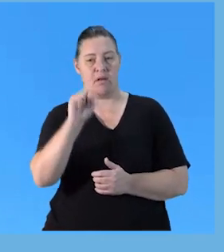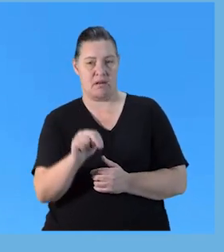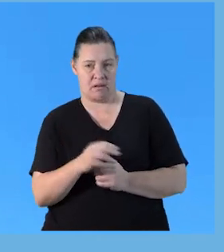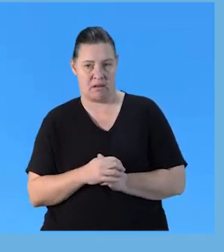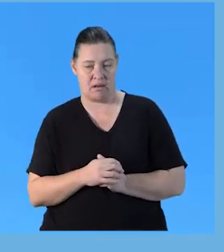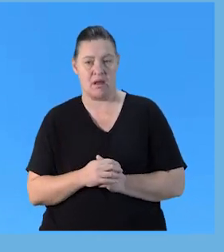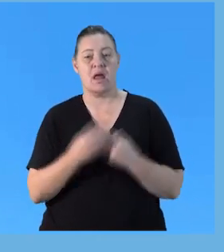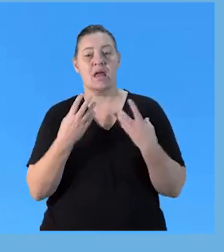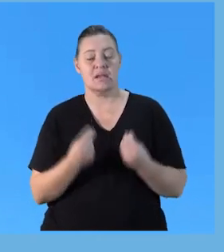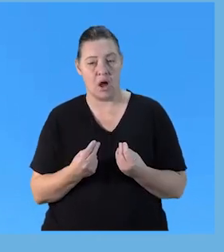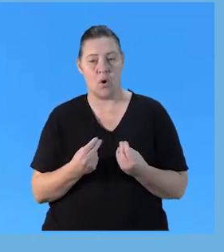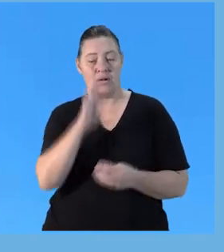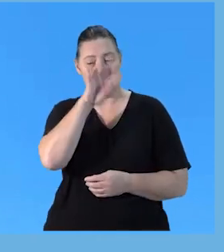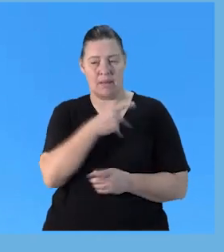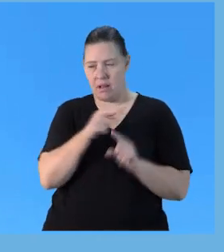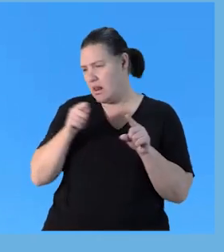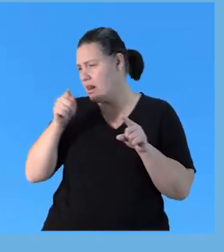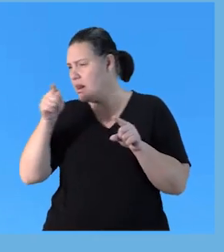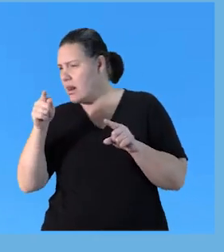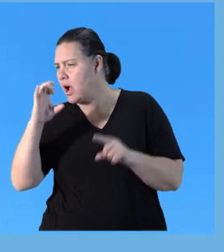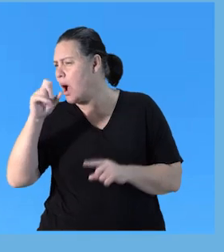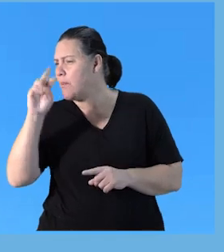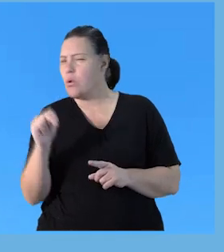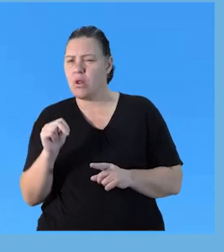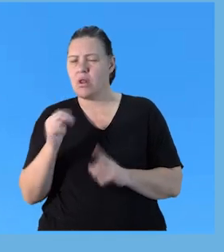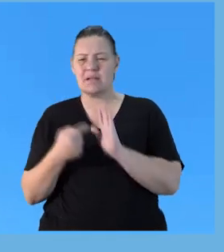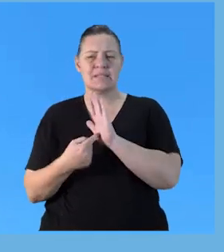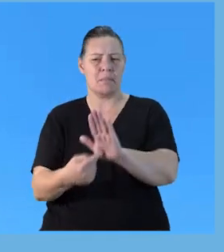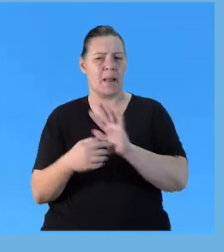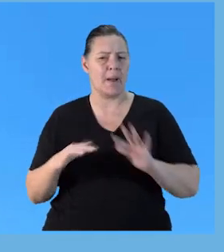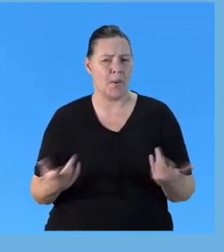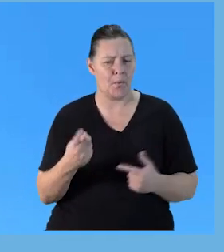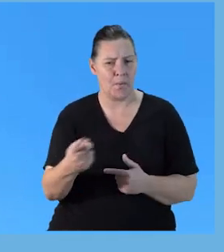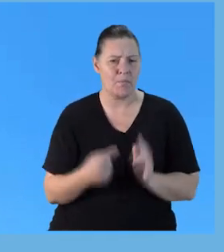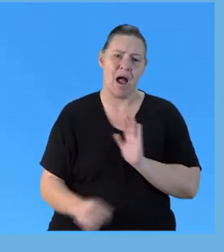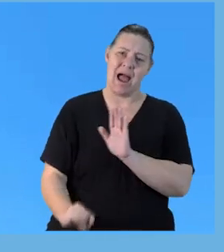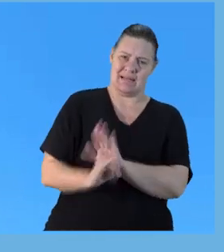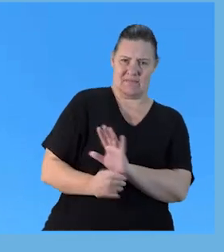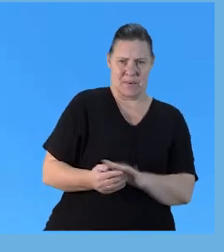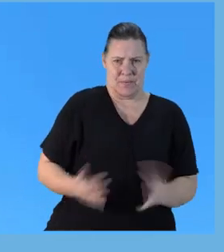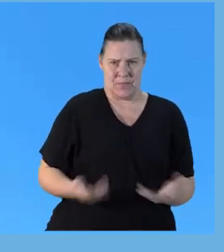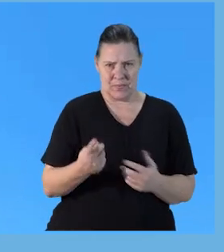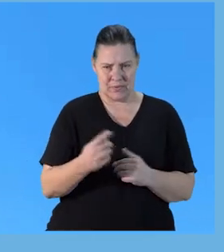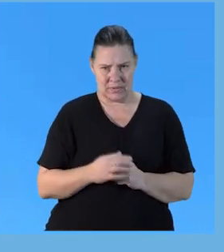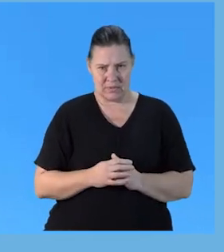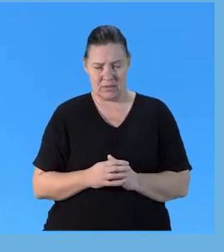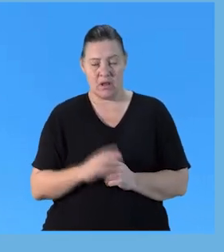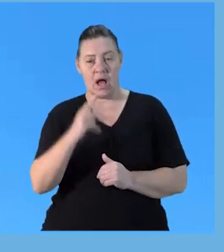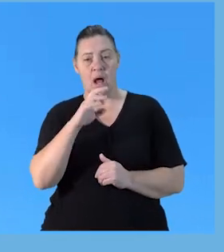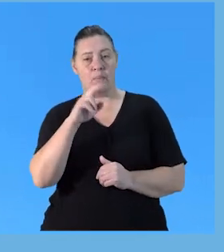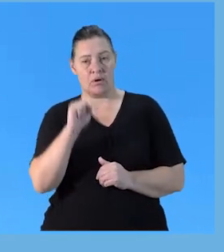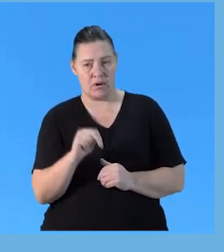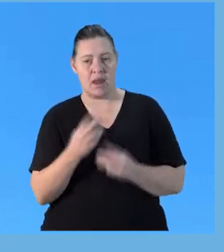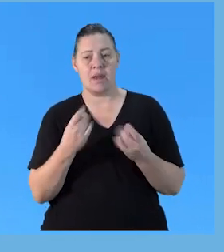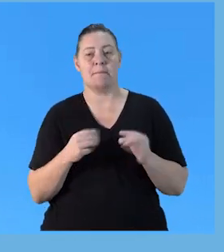the second image when drawing the resistor, you are not wrong. It's also totally acceptable.